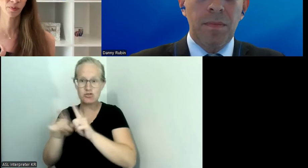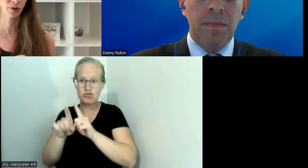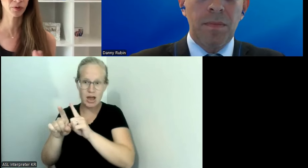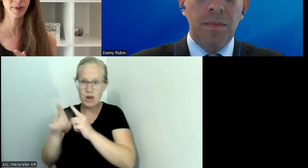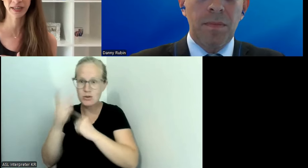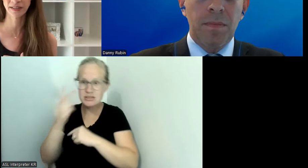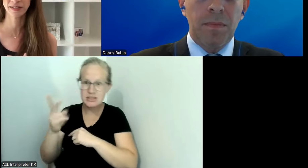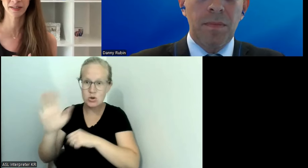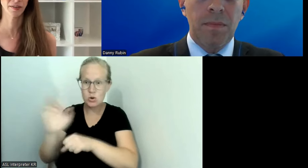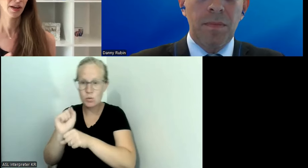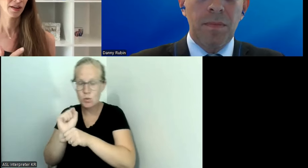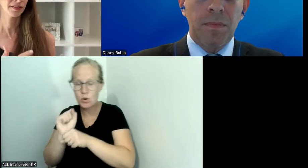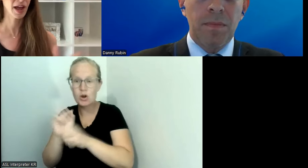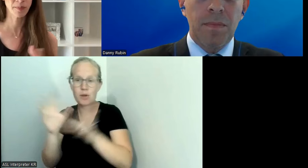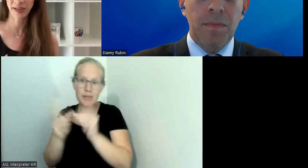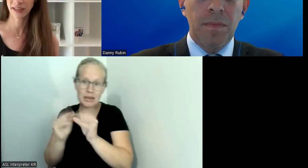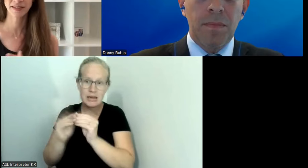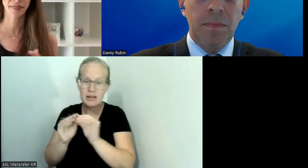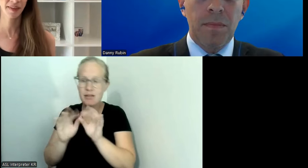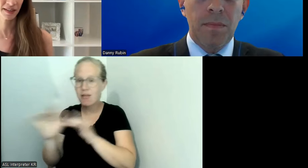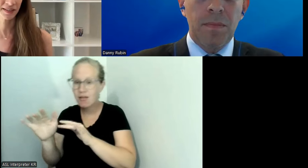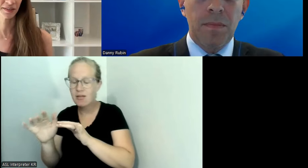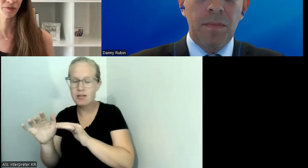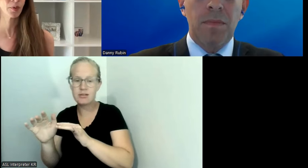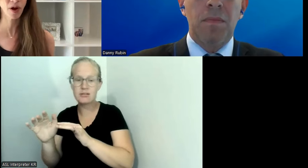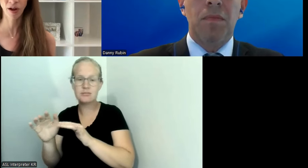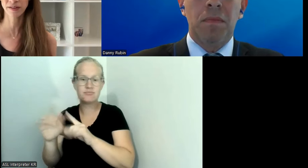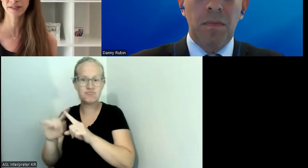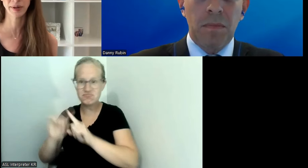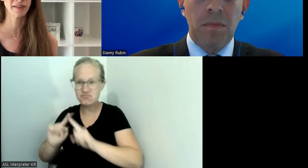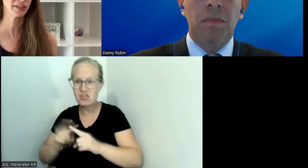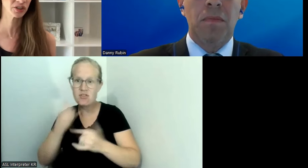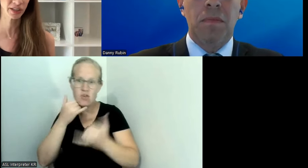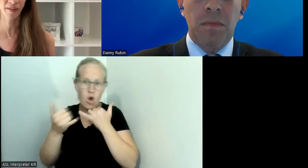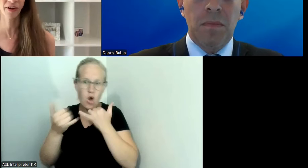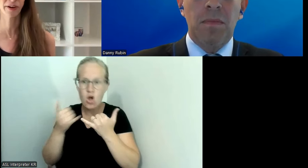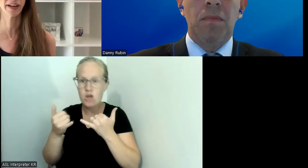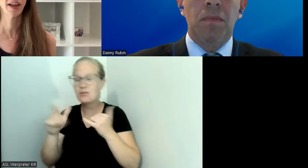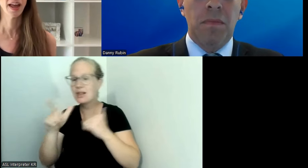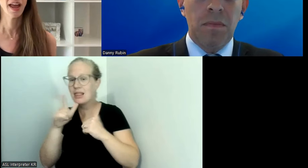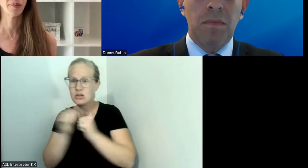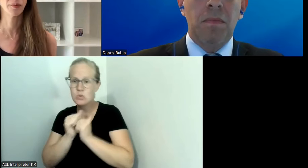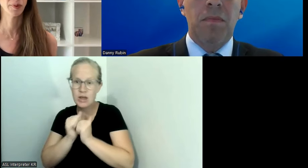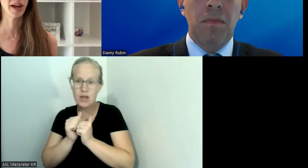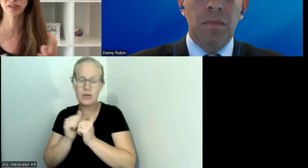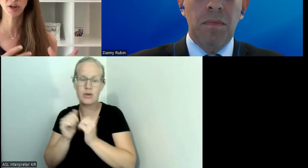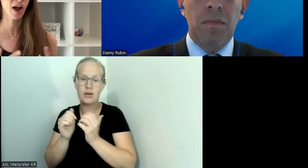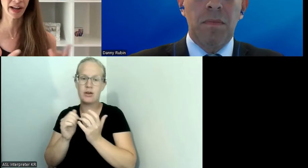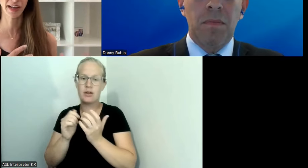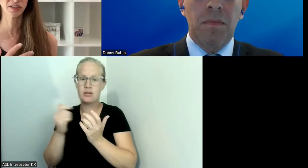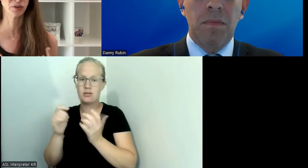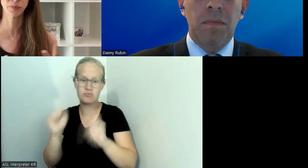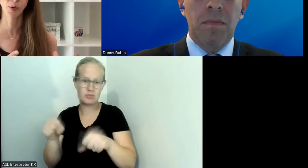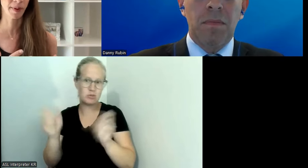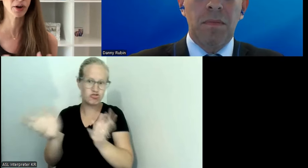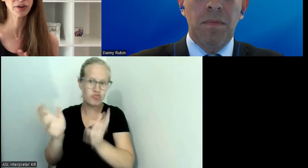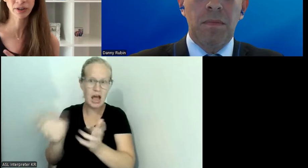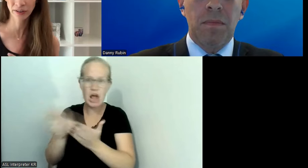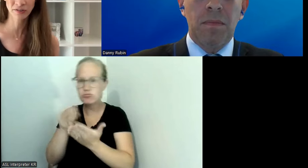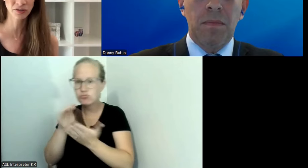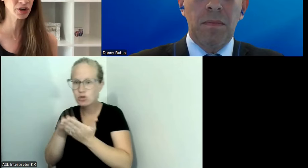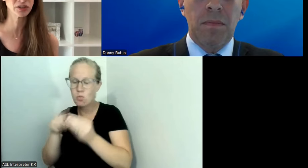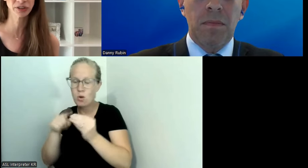her work through meetings and layout meetings and things and phone calls. And we got to talk and I got to learn more